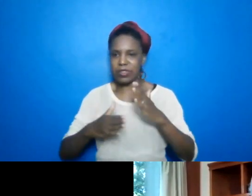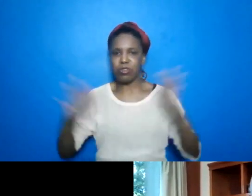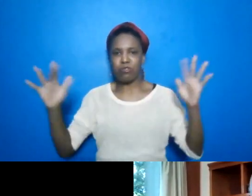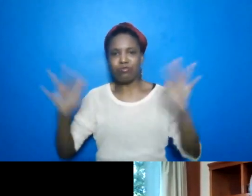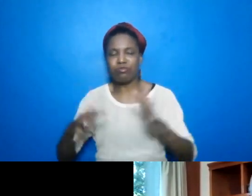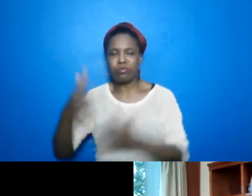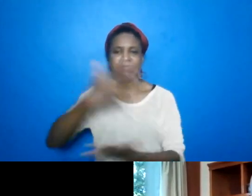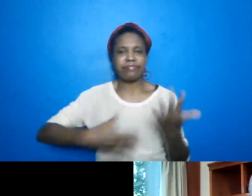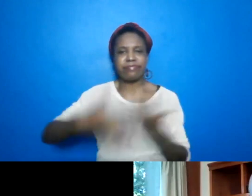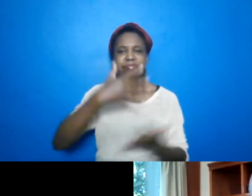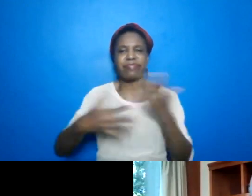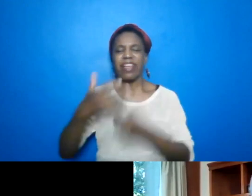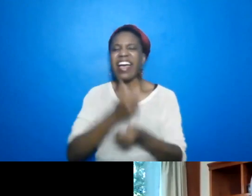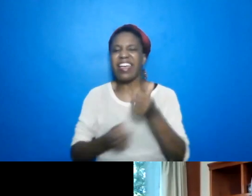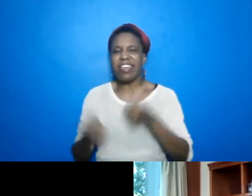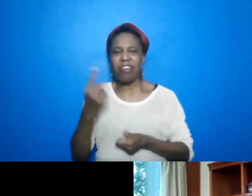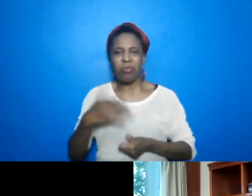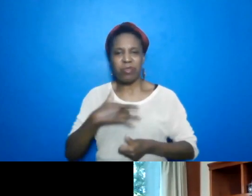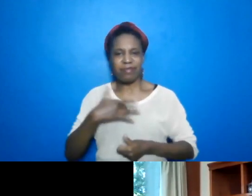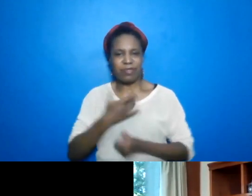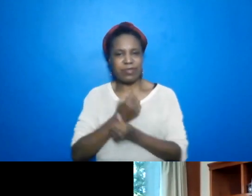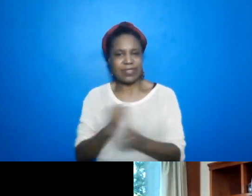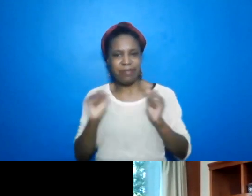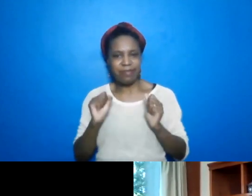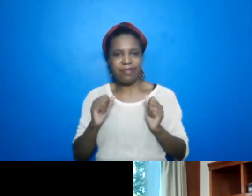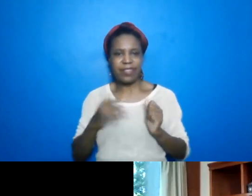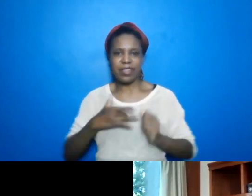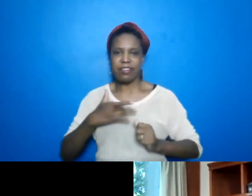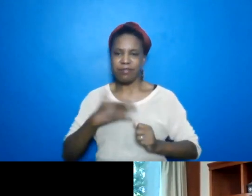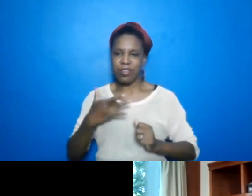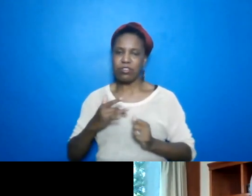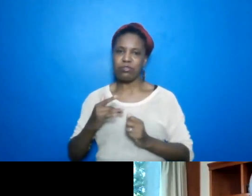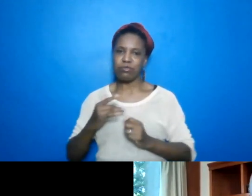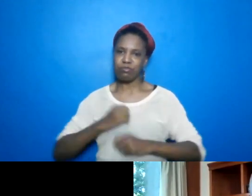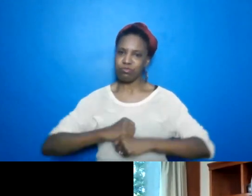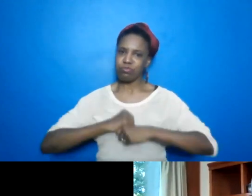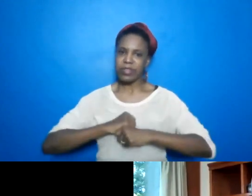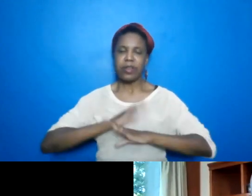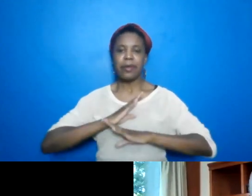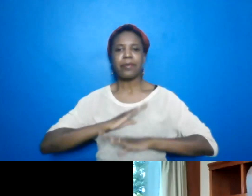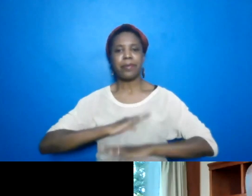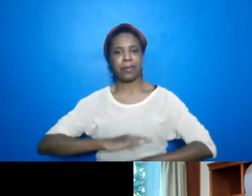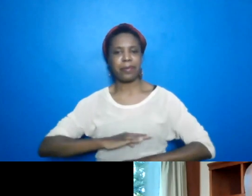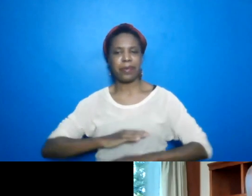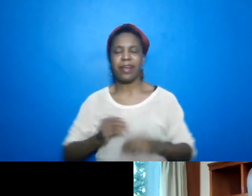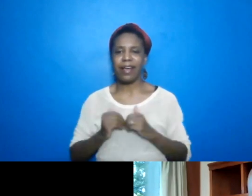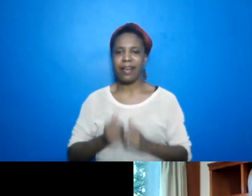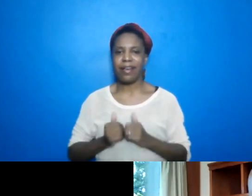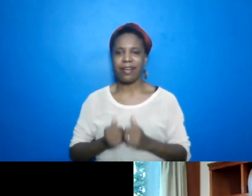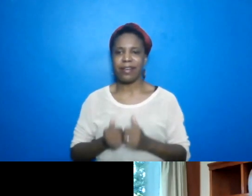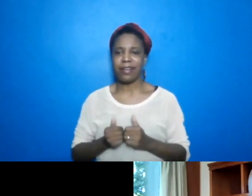in the dominant narrative, Mhm. in both the dominant narrative and the counter story, that seemed to be important. There was